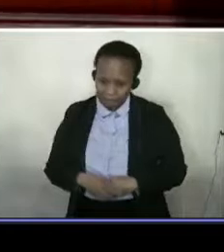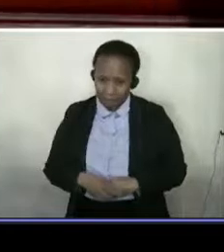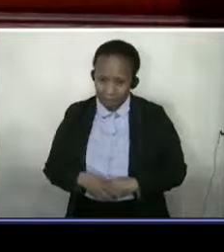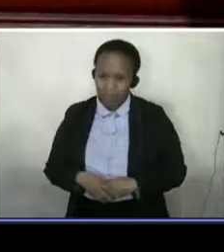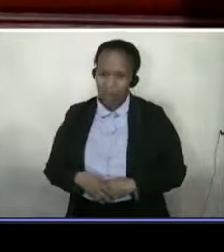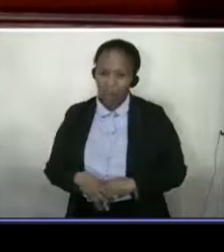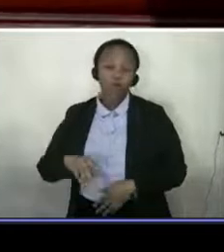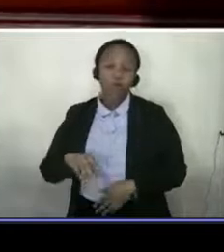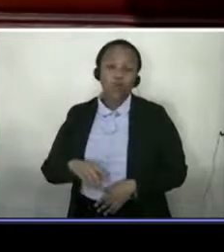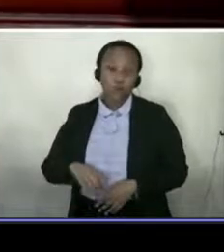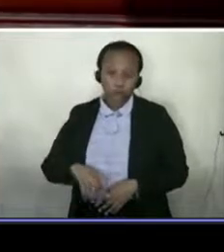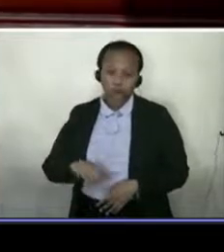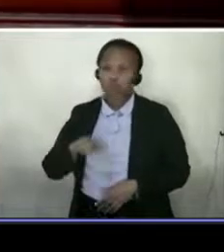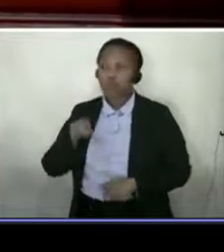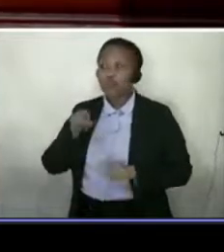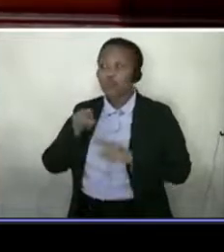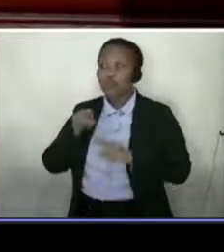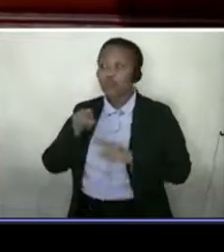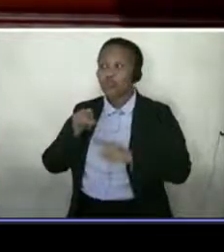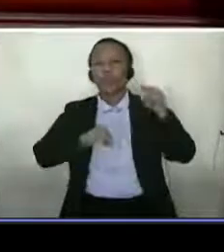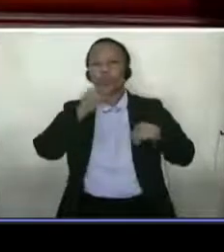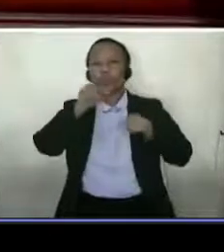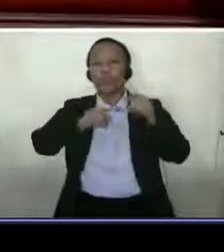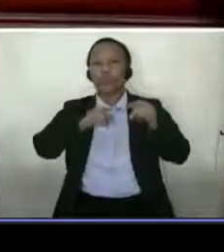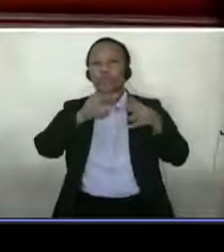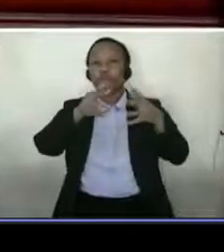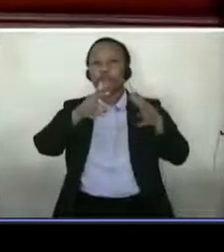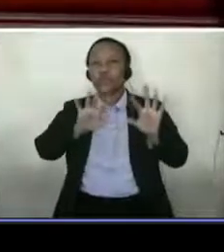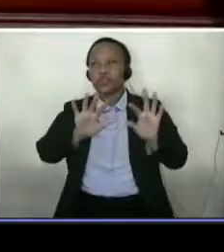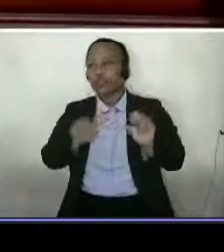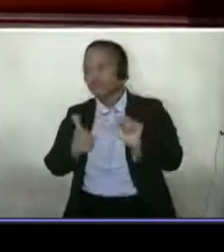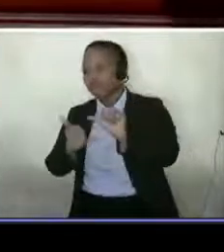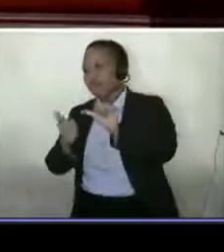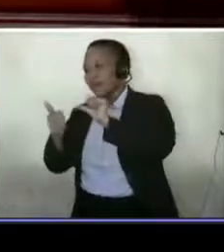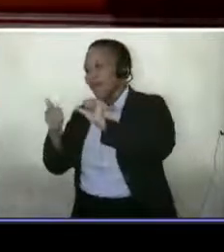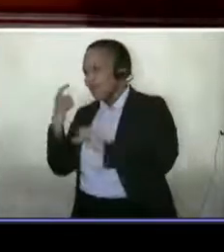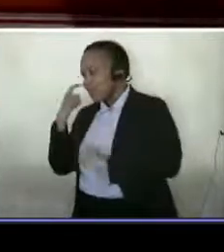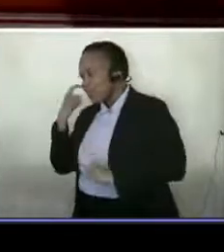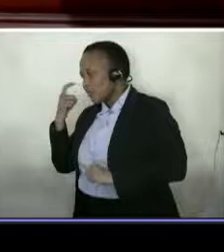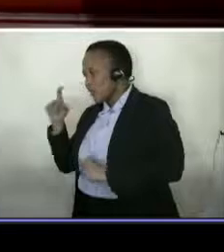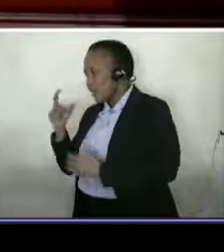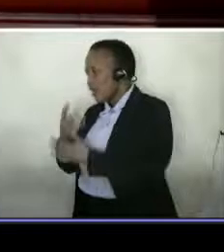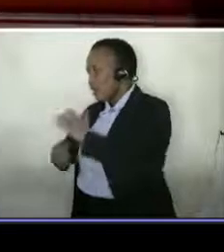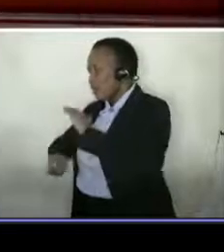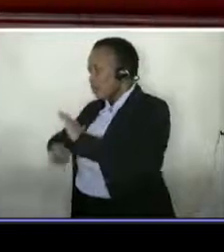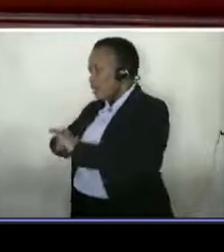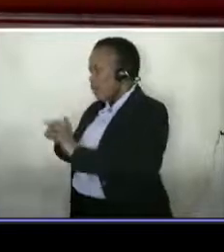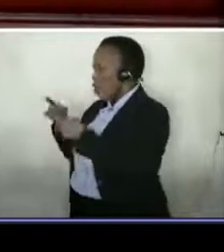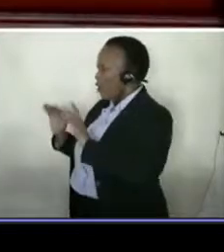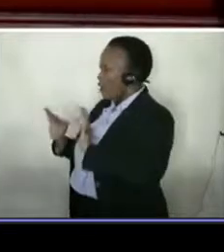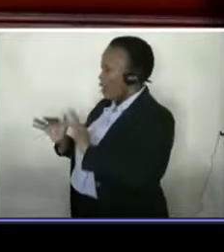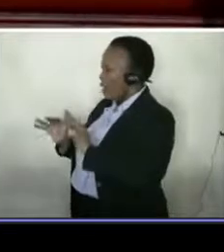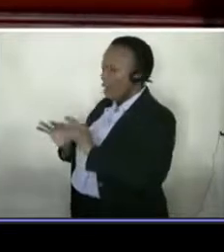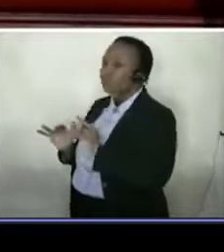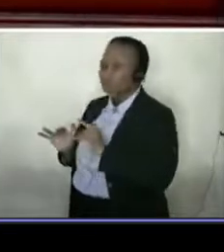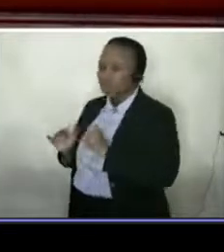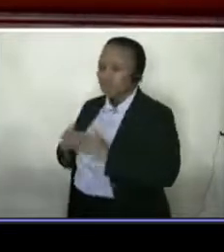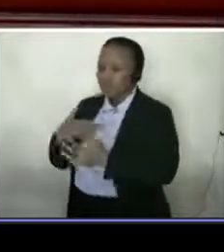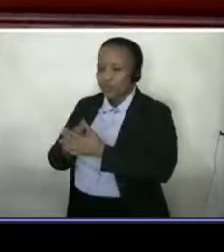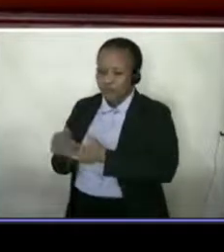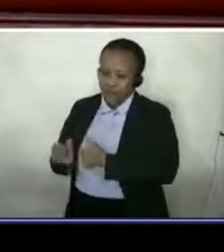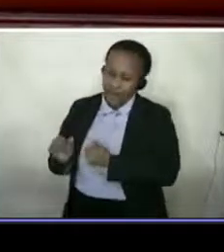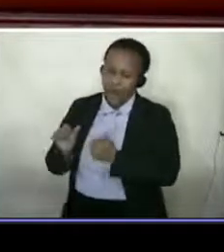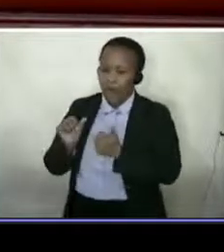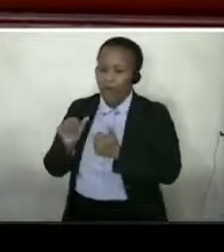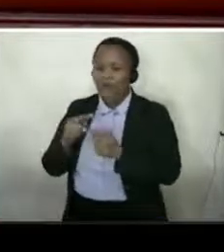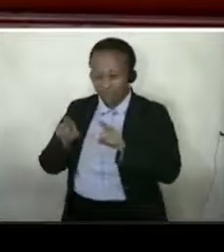Having said so, because you criticize and yet you don't go back. You must go back to those audits. I will give you their